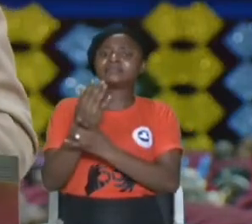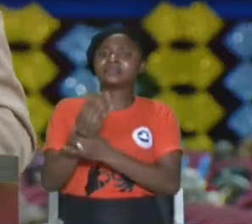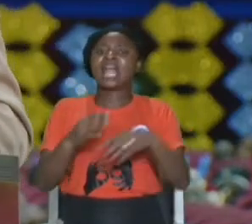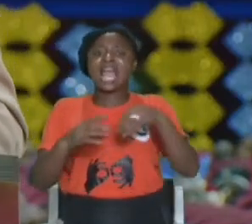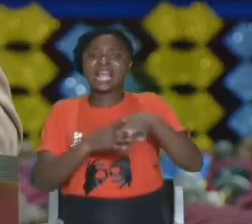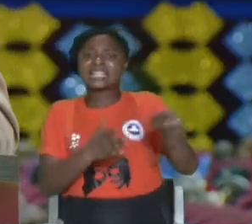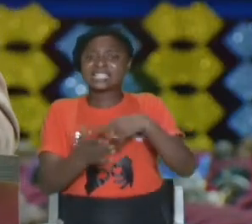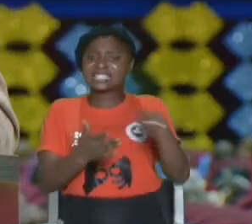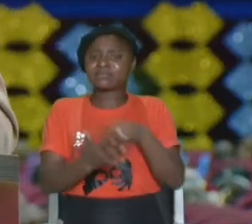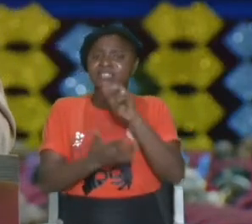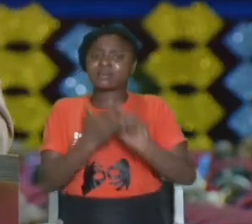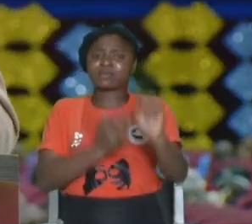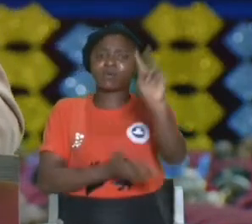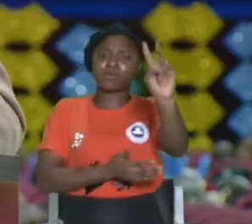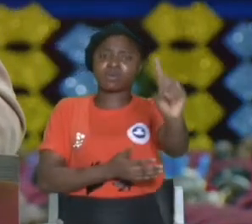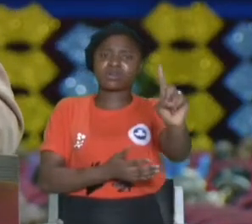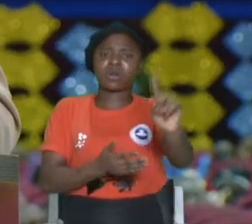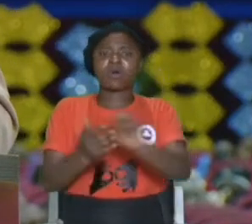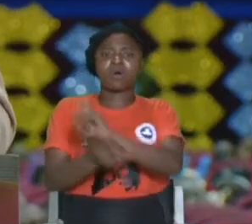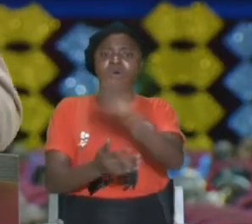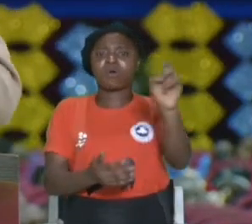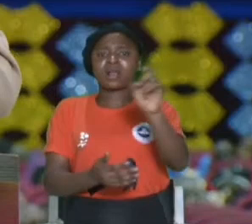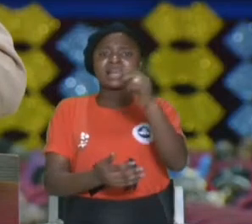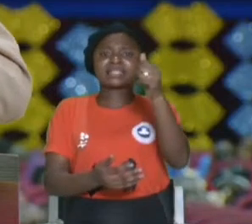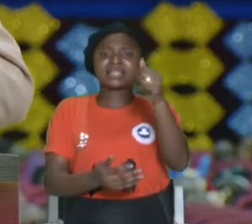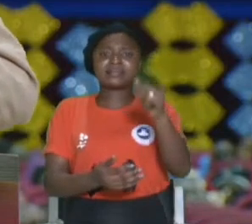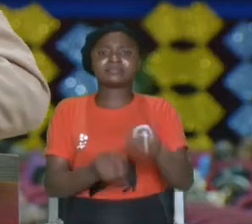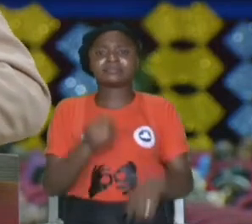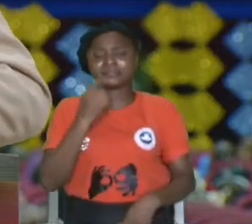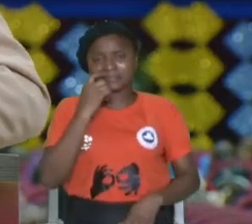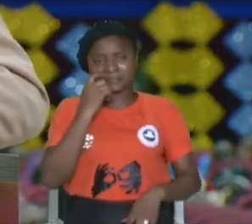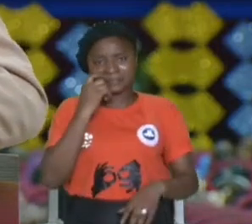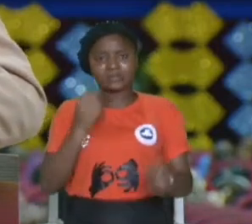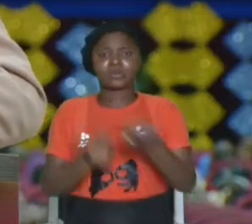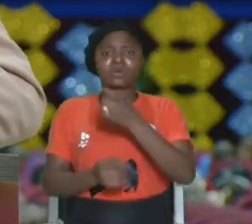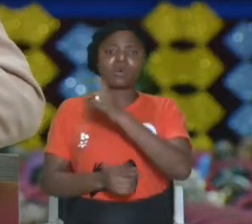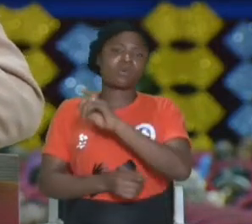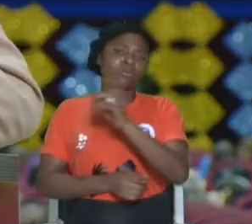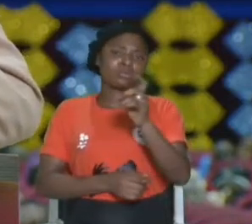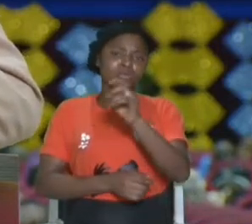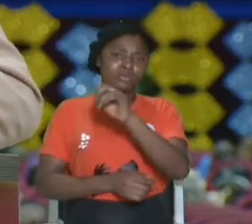Psalms chapter 110 from verse 1 to 2,